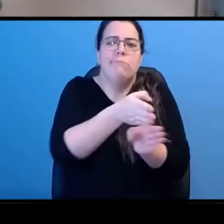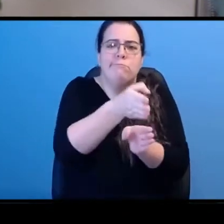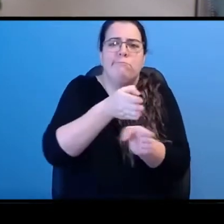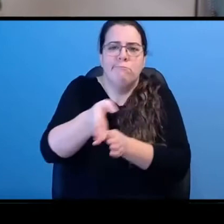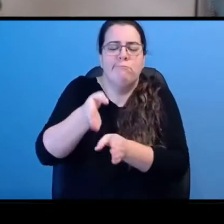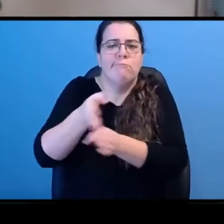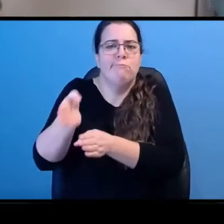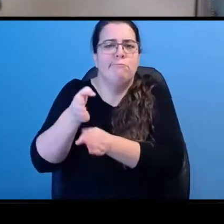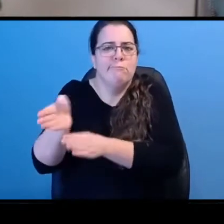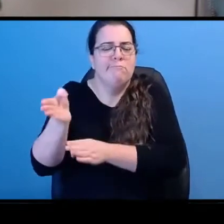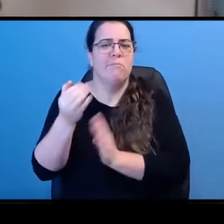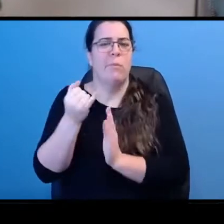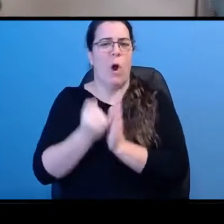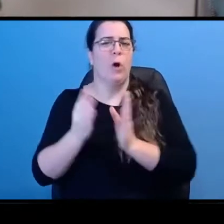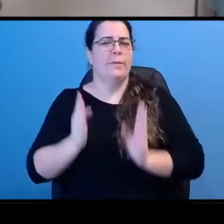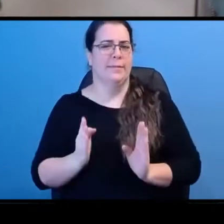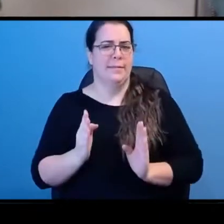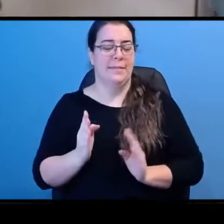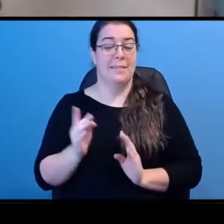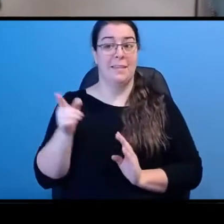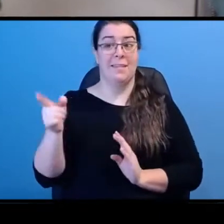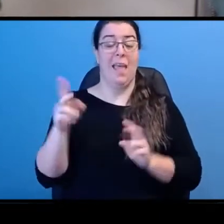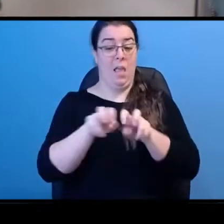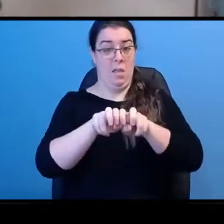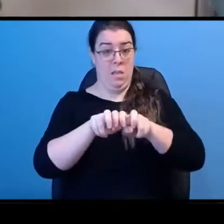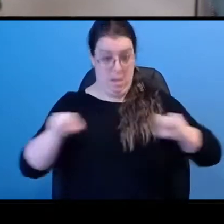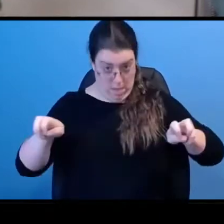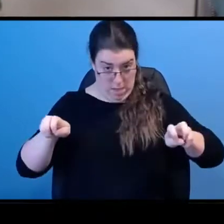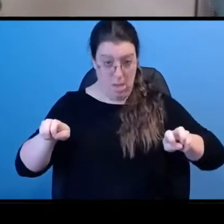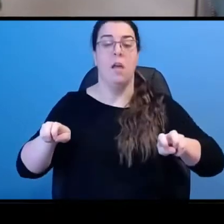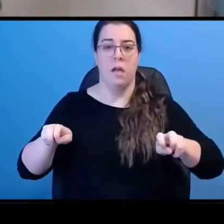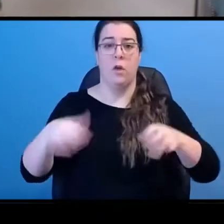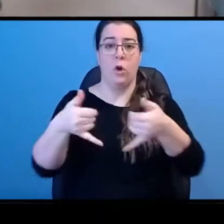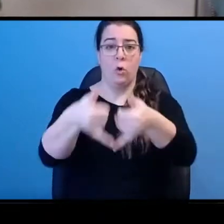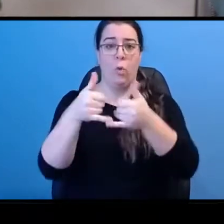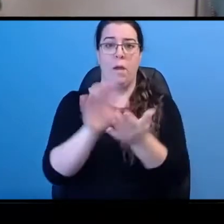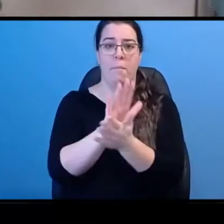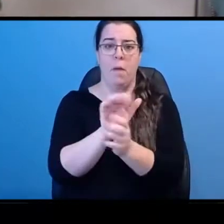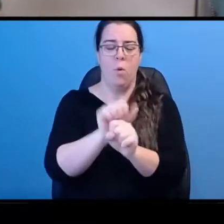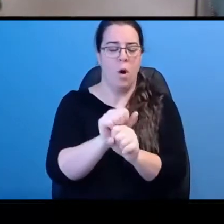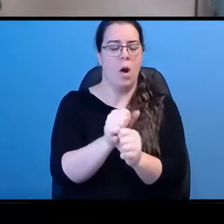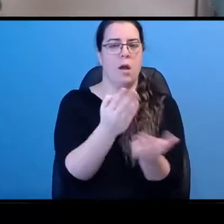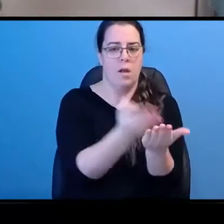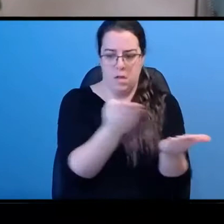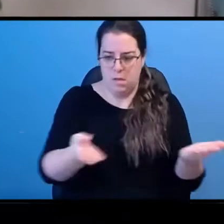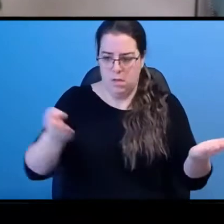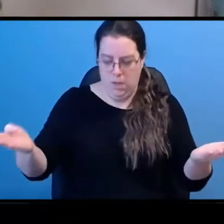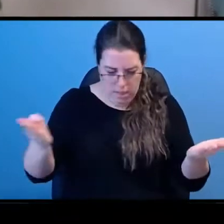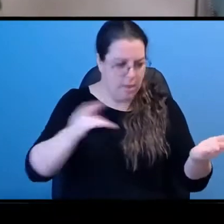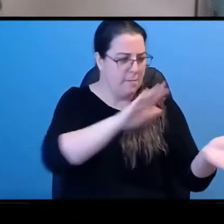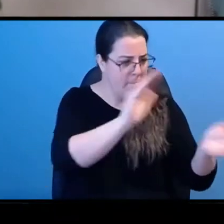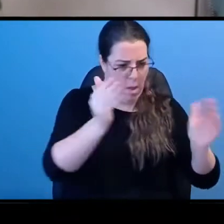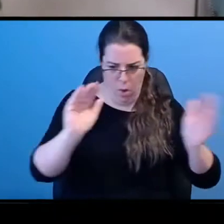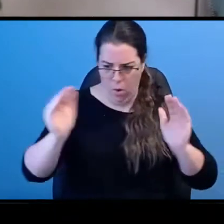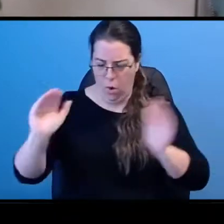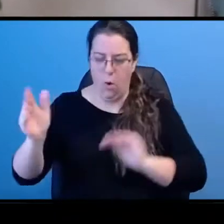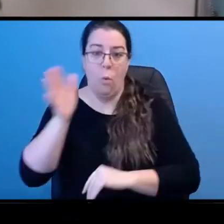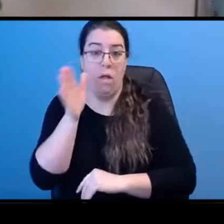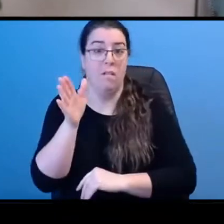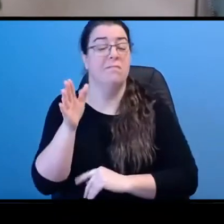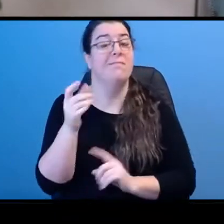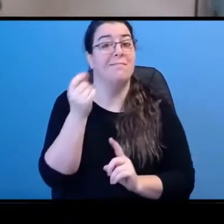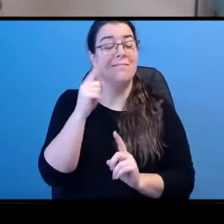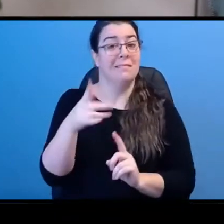okay? And they have the criteria for the grant in front of them when they're going through applications. So